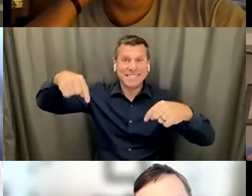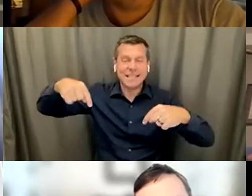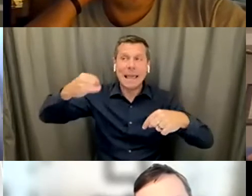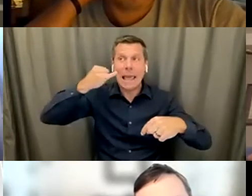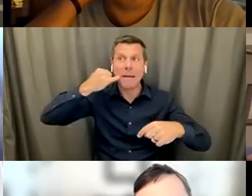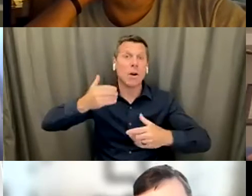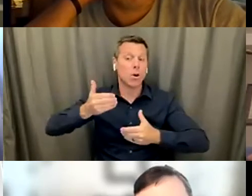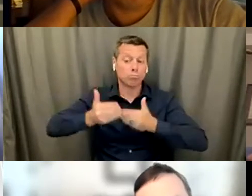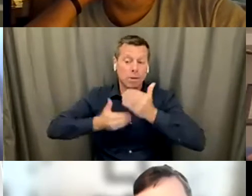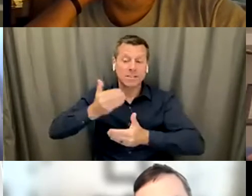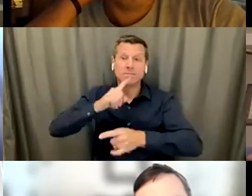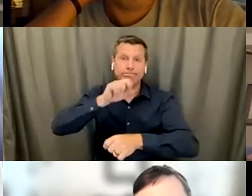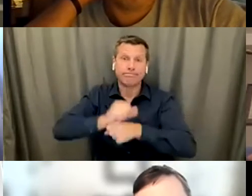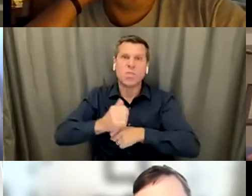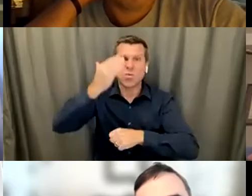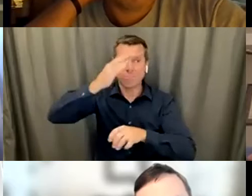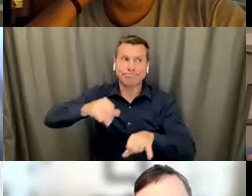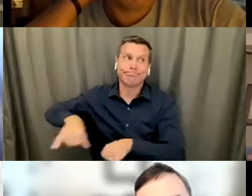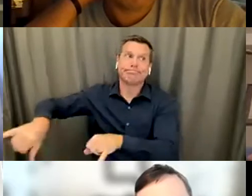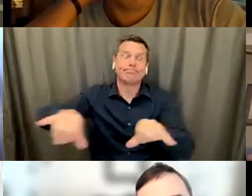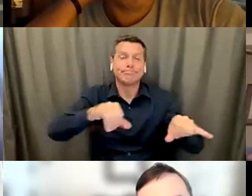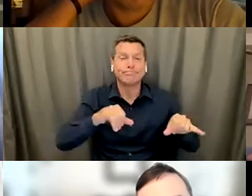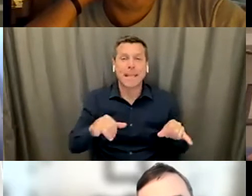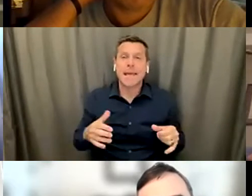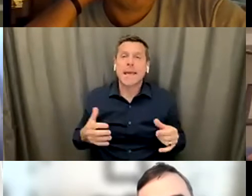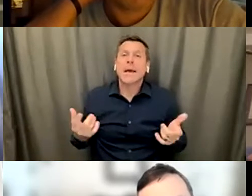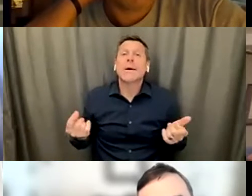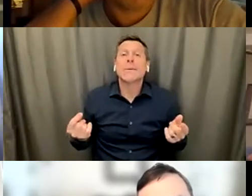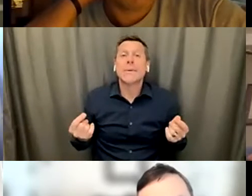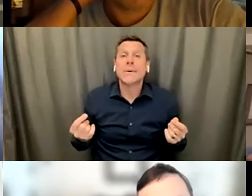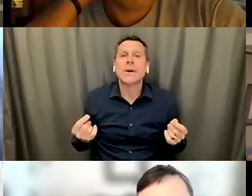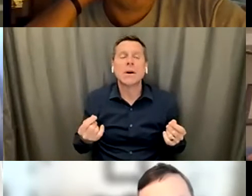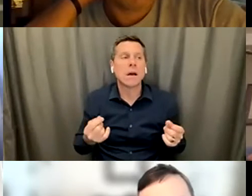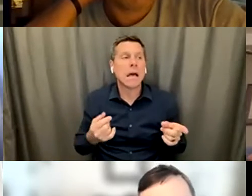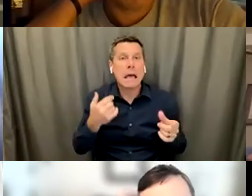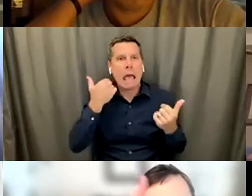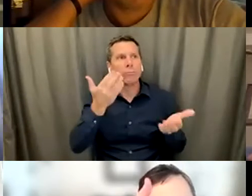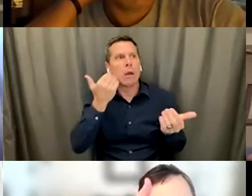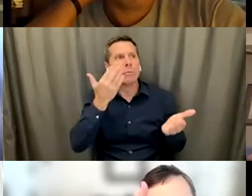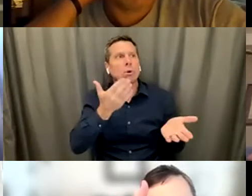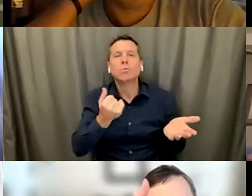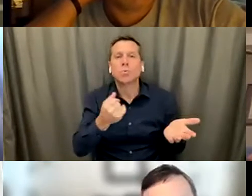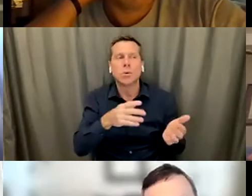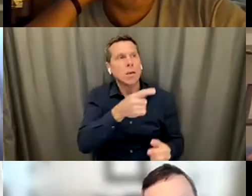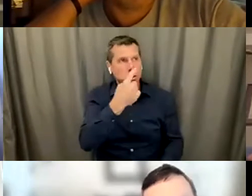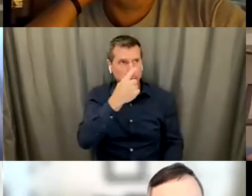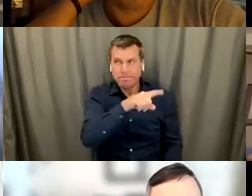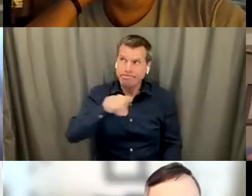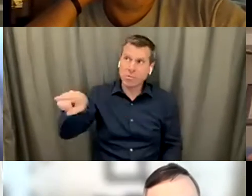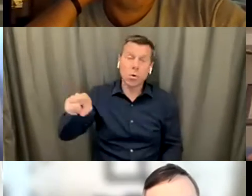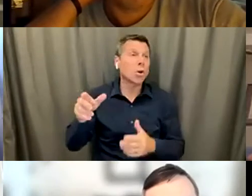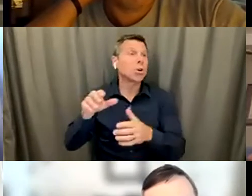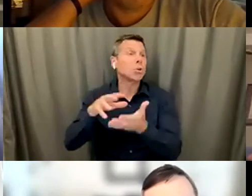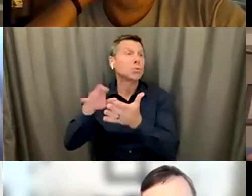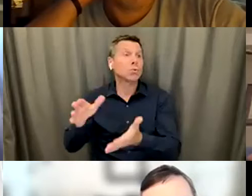process, an actual process set in place, send them to Student Services. If you have somebody who